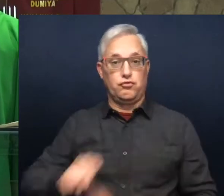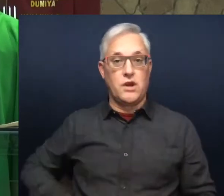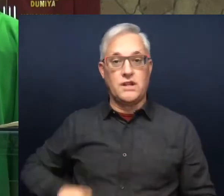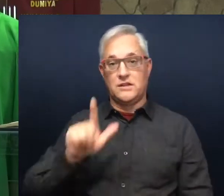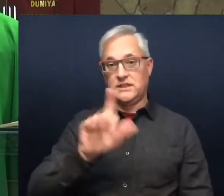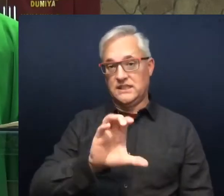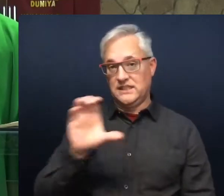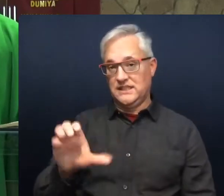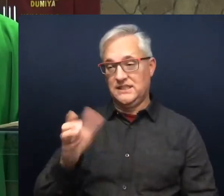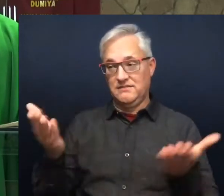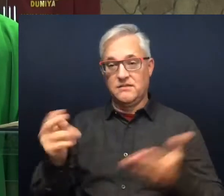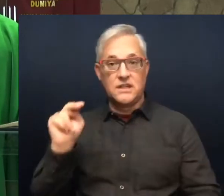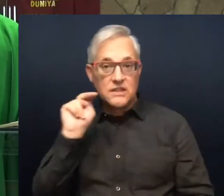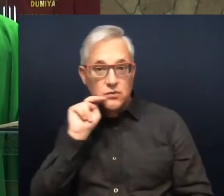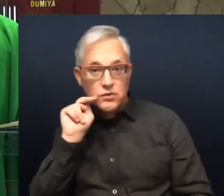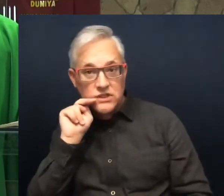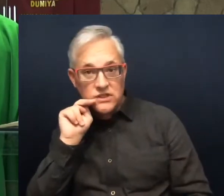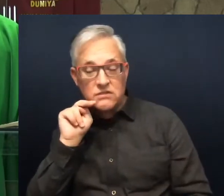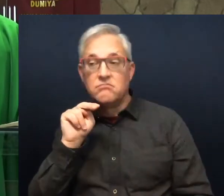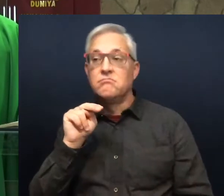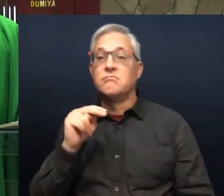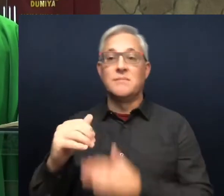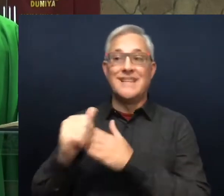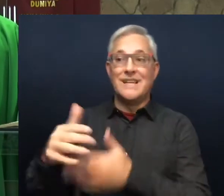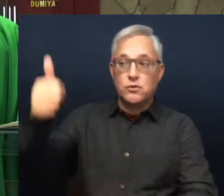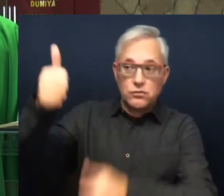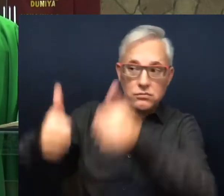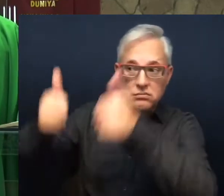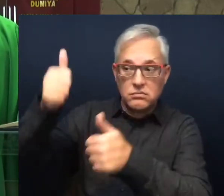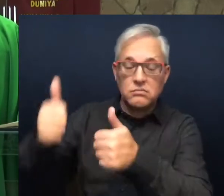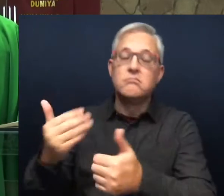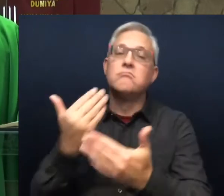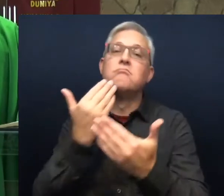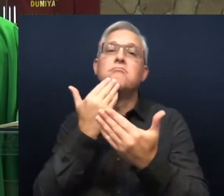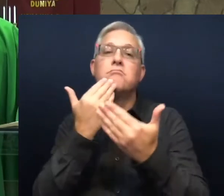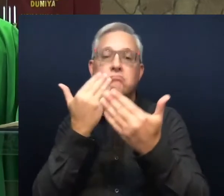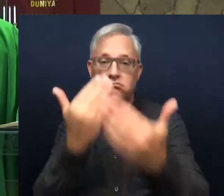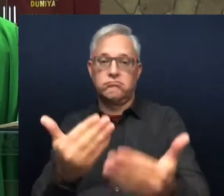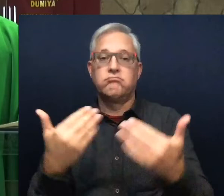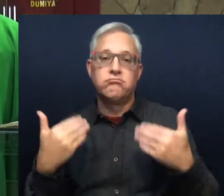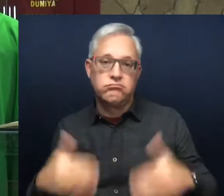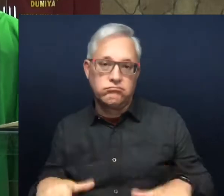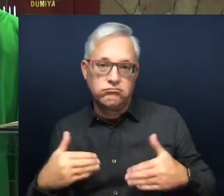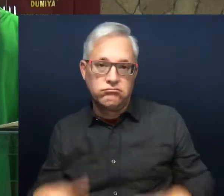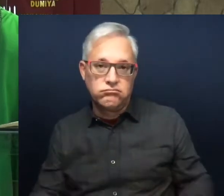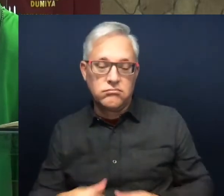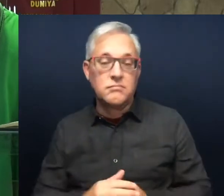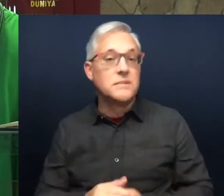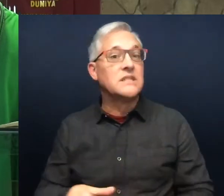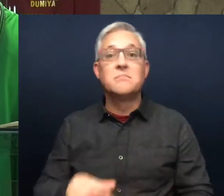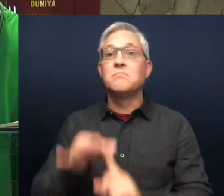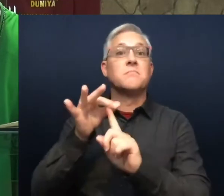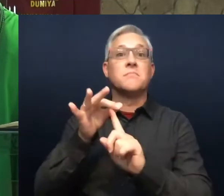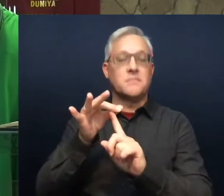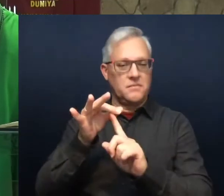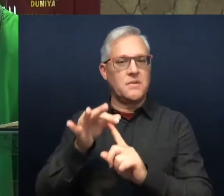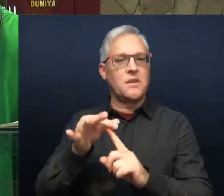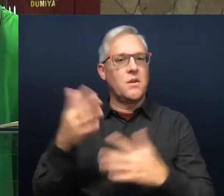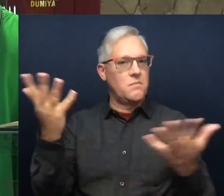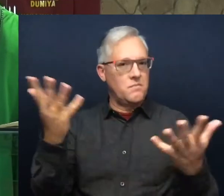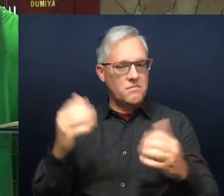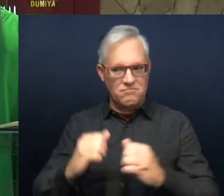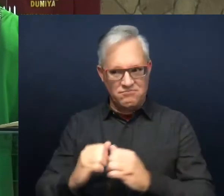its entire leadership cannot thank you enough, particularly for launching a synod-wide